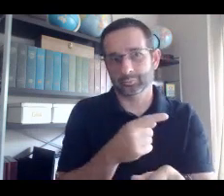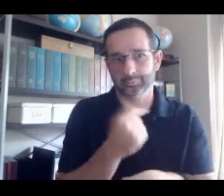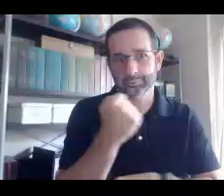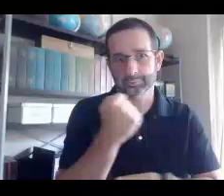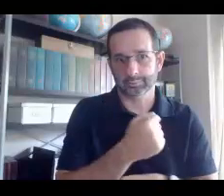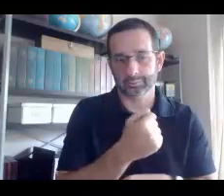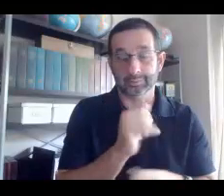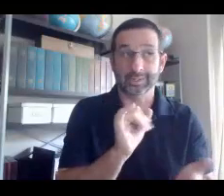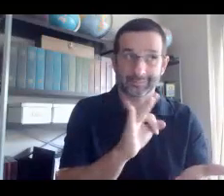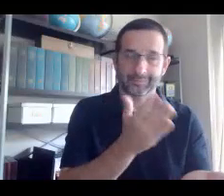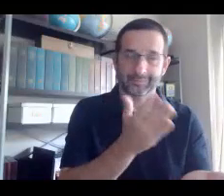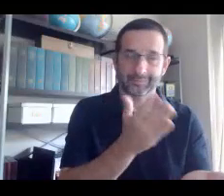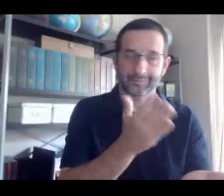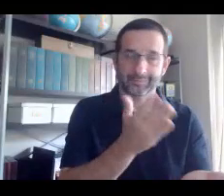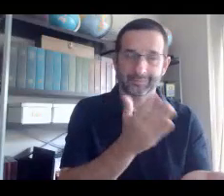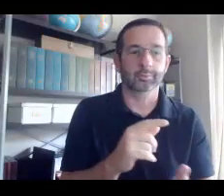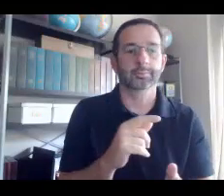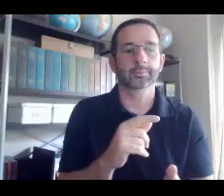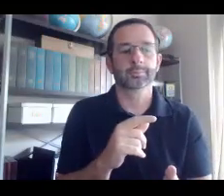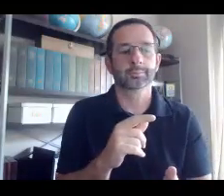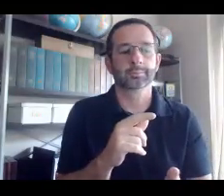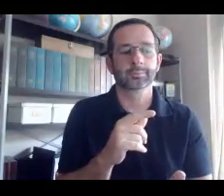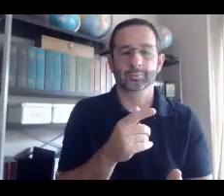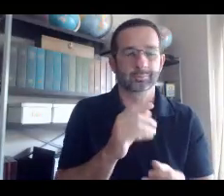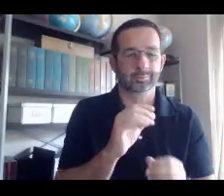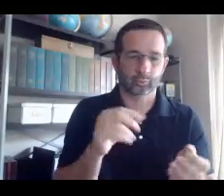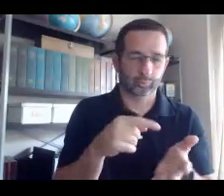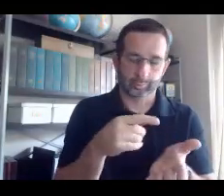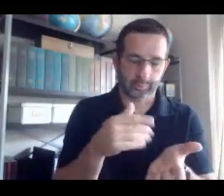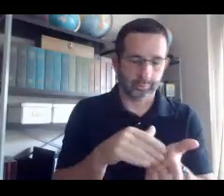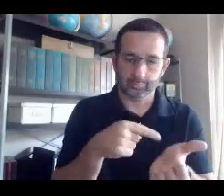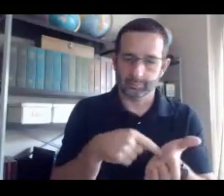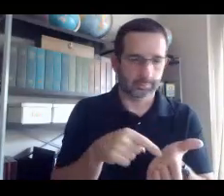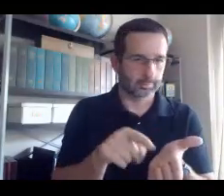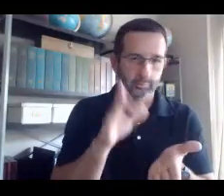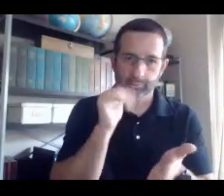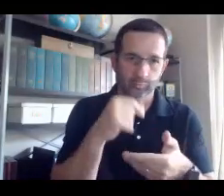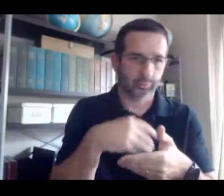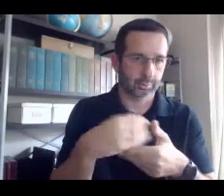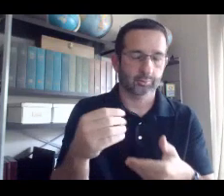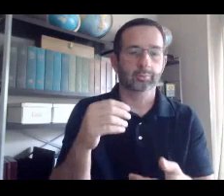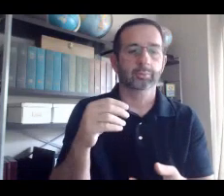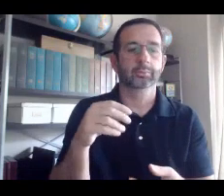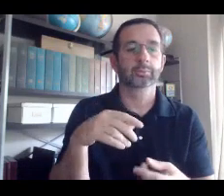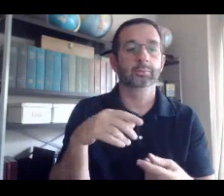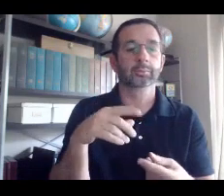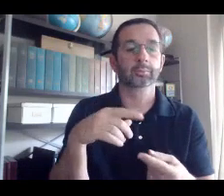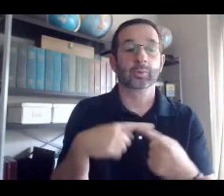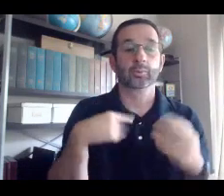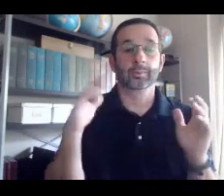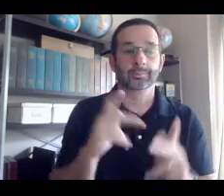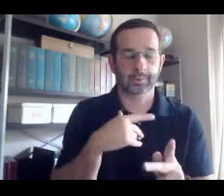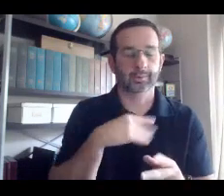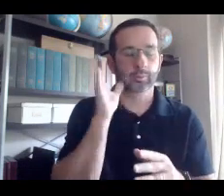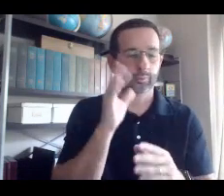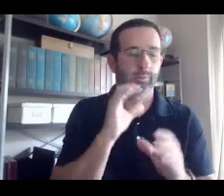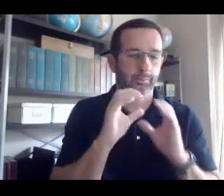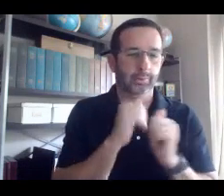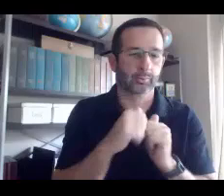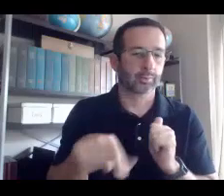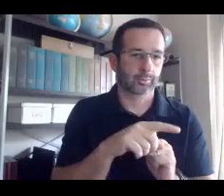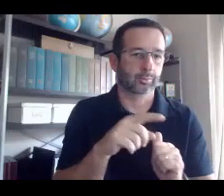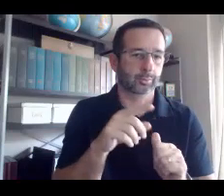Also, dependent upon how long if there is a shutdown, dependent upon how long it is, again, no payments will go out during